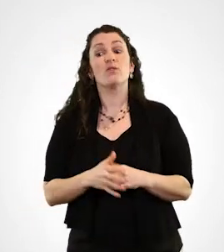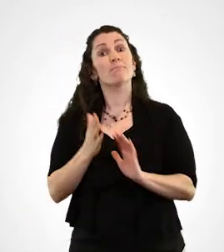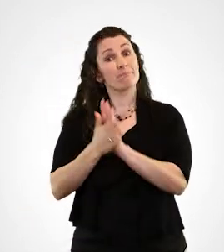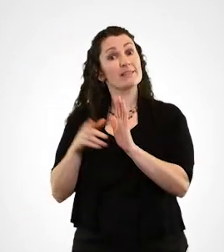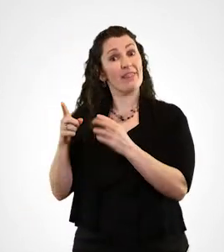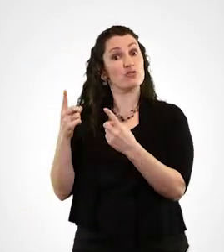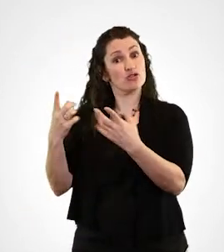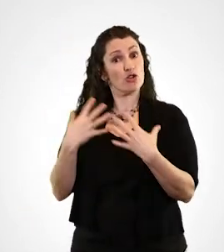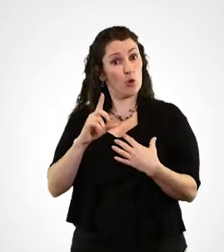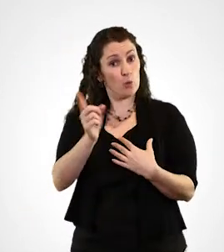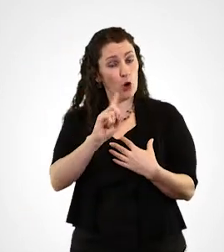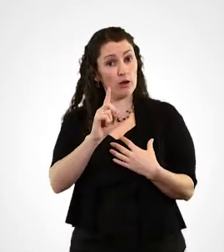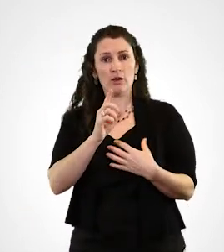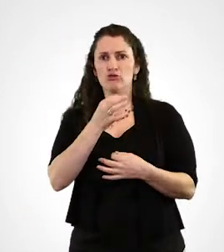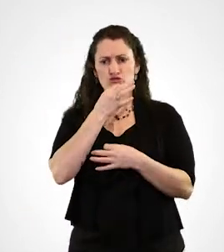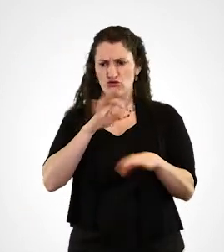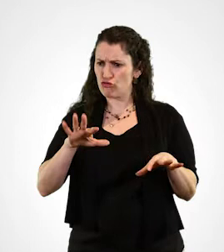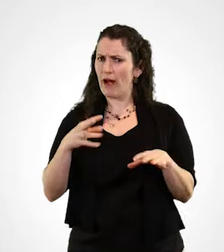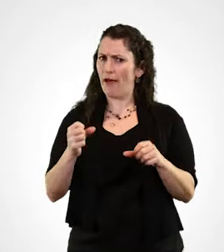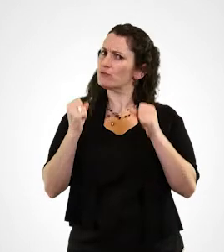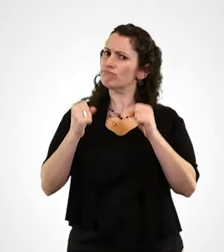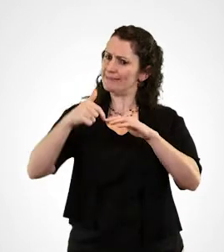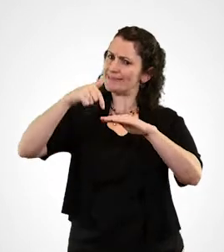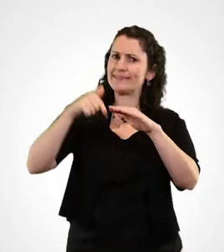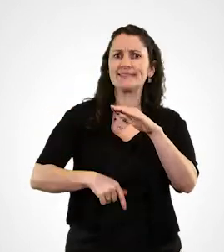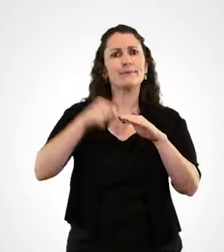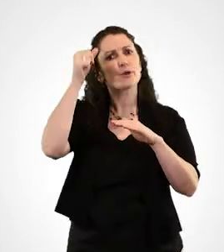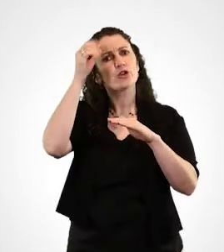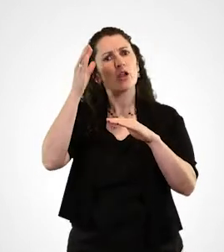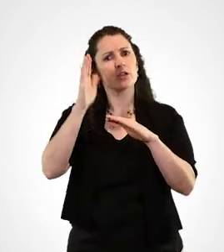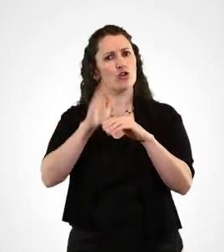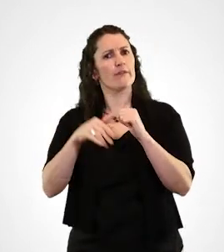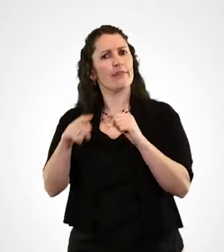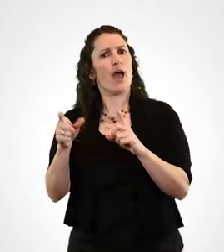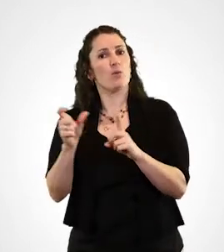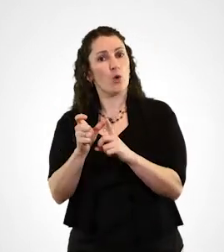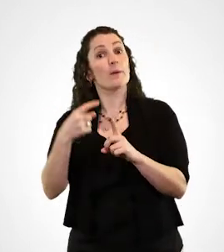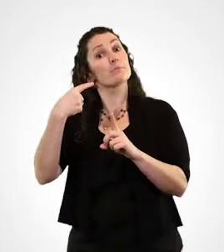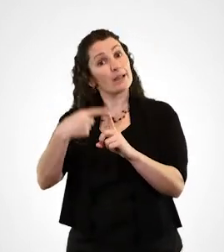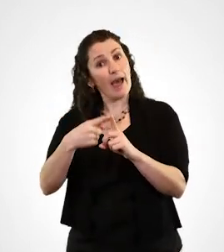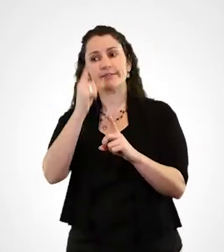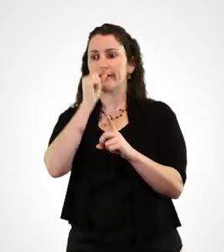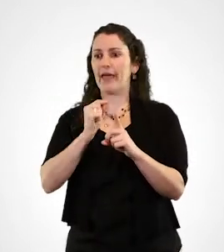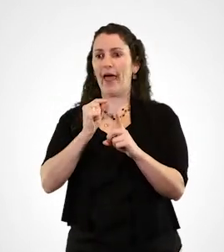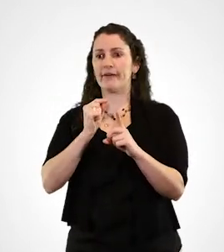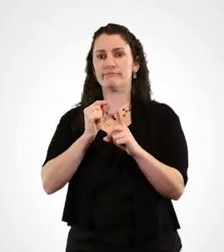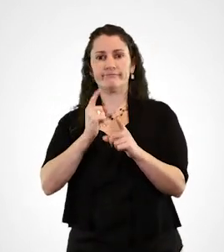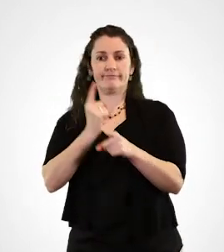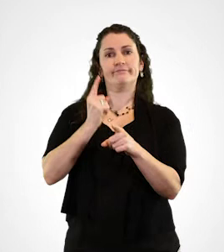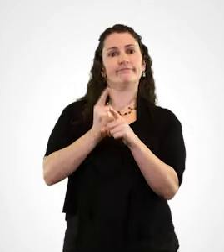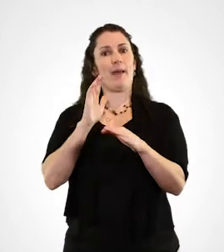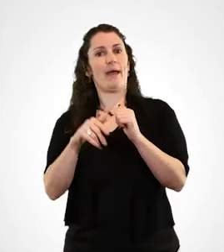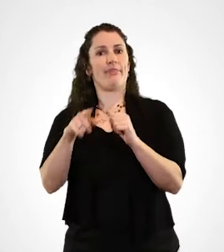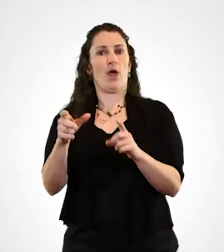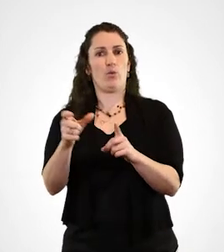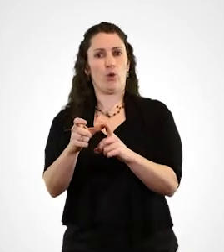a rather deep knowledge of the words. They know what these words mean and they are able to talk about them. Did they